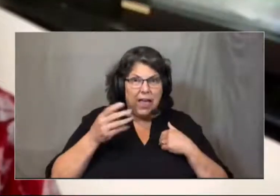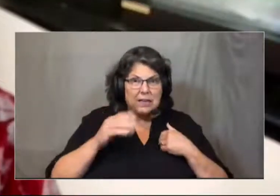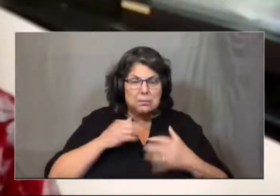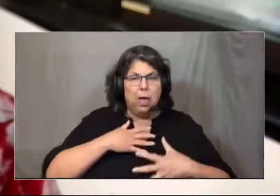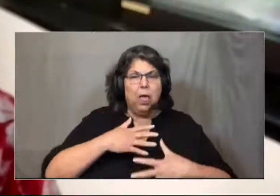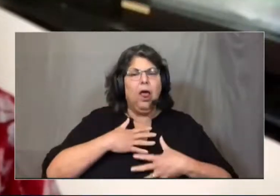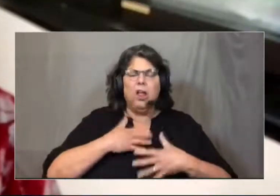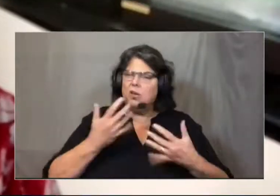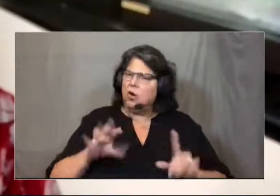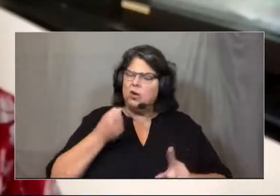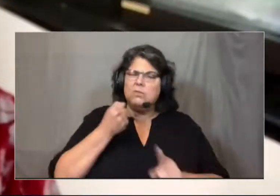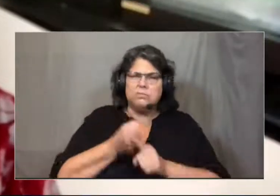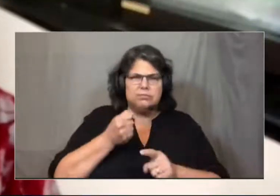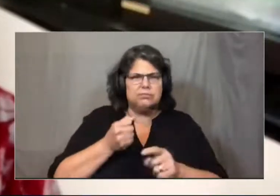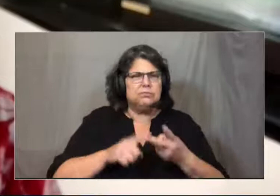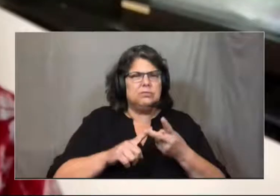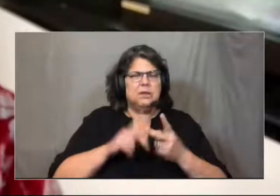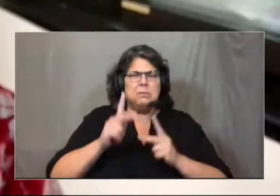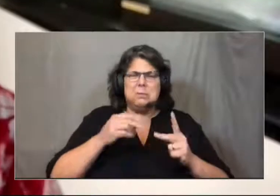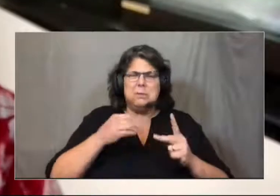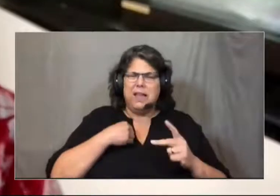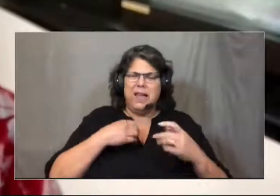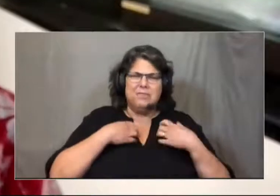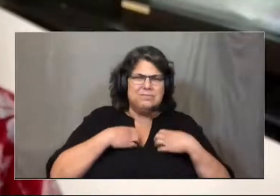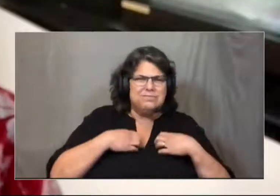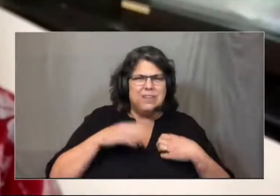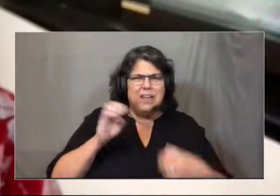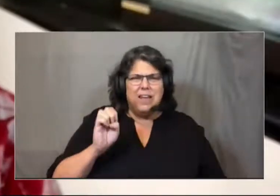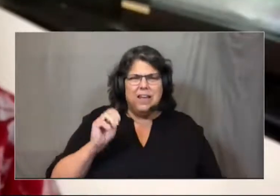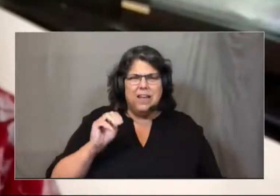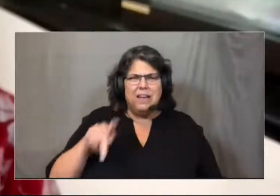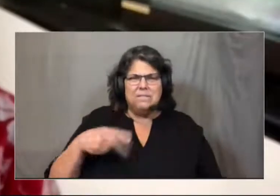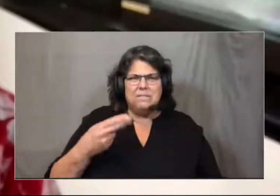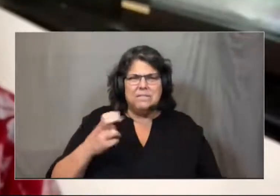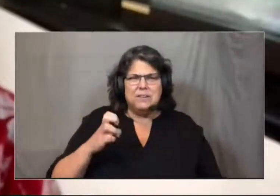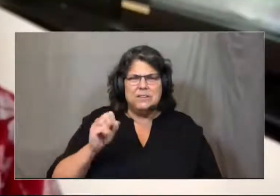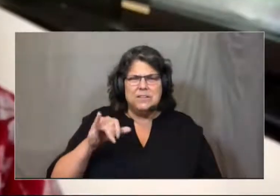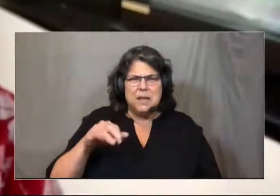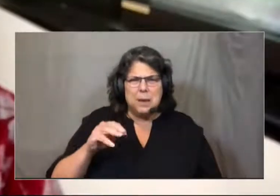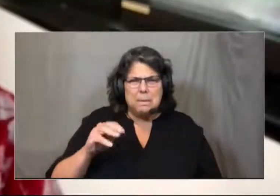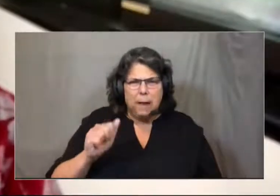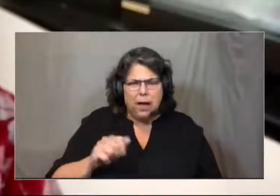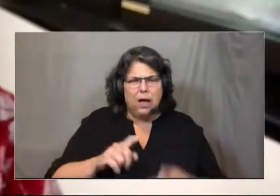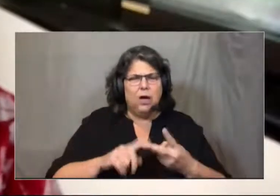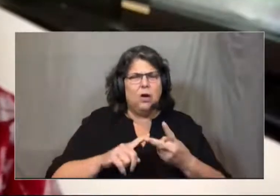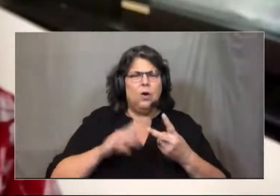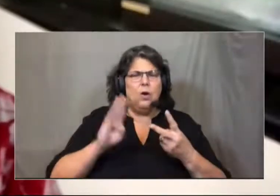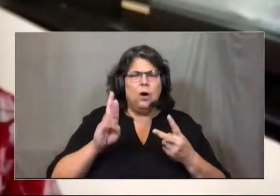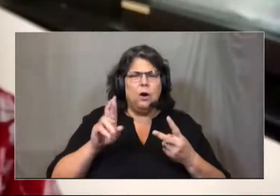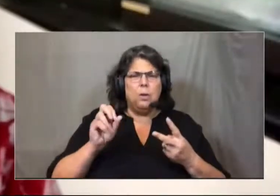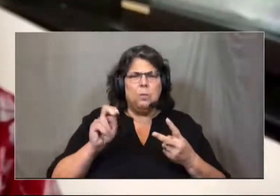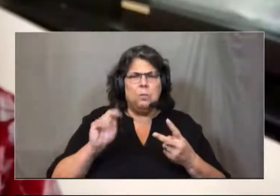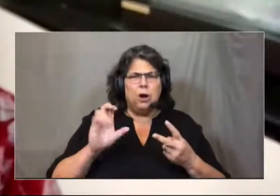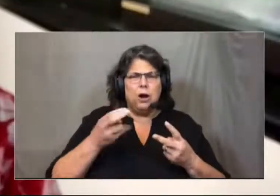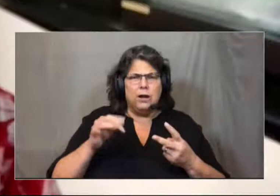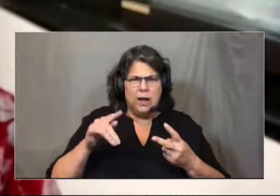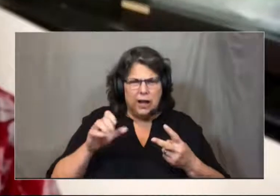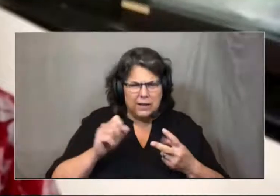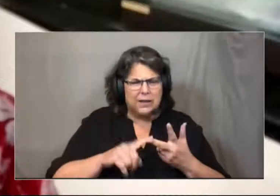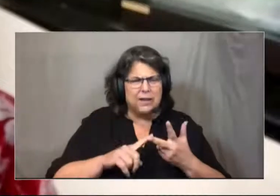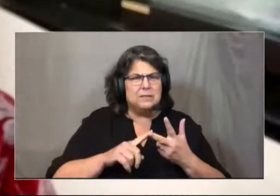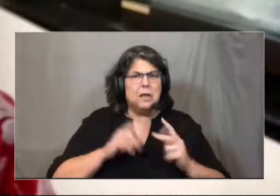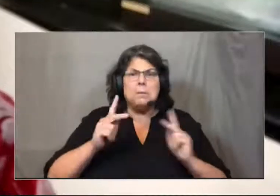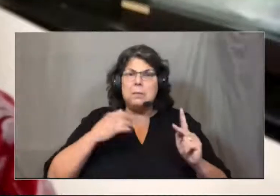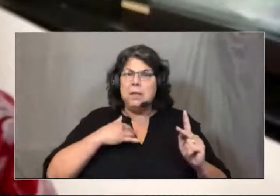disease like emphysema or bronchitis. And for those people who have heart disease, they are going to be suffering more if